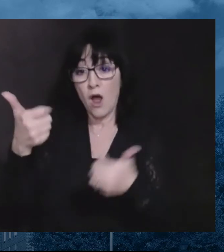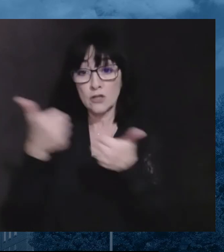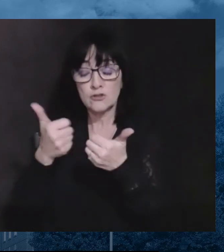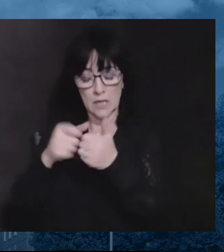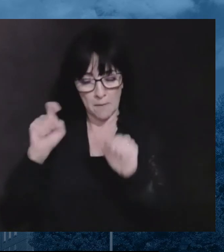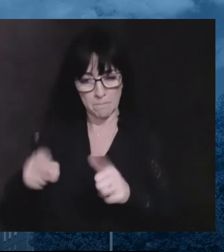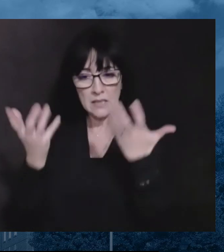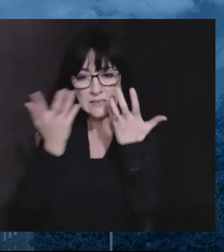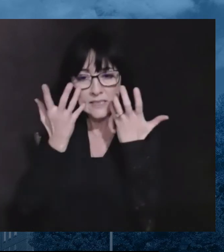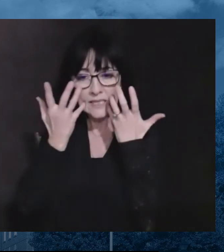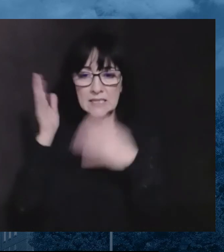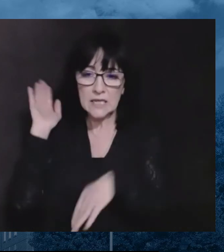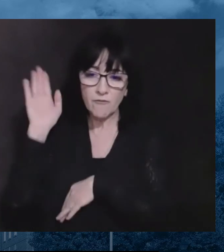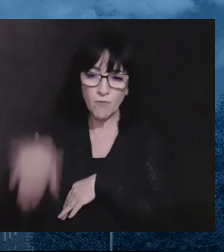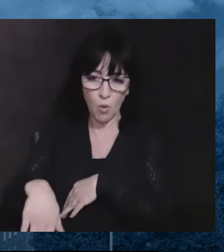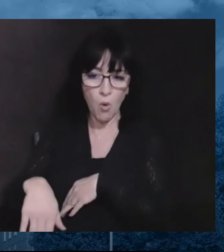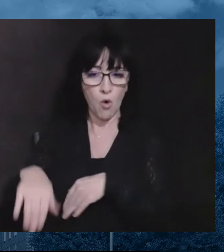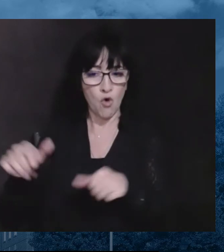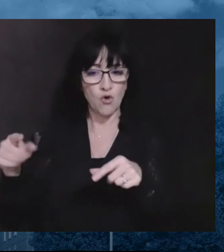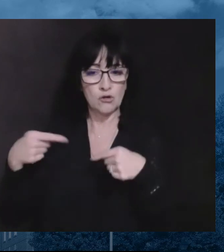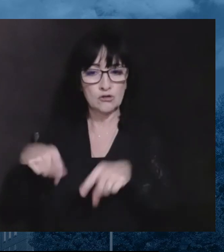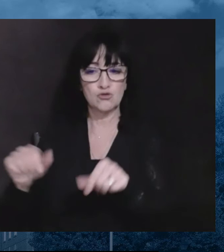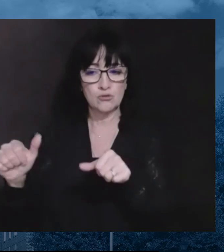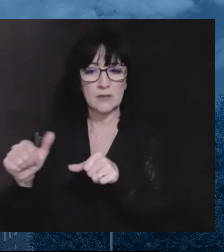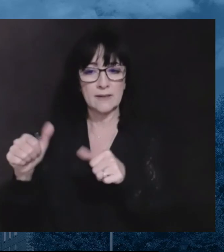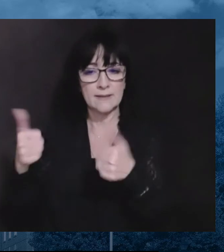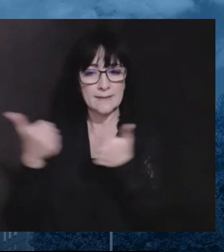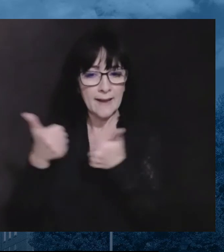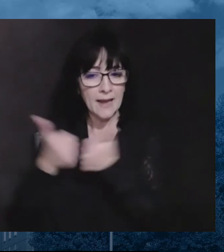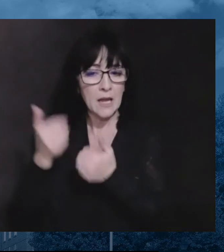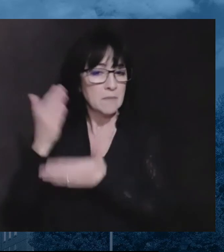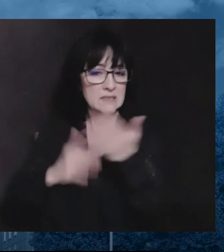Dr. Rattay, any thoughts there?